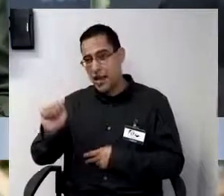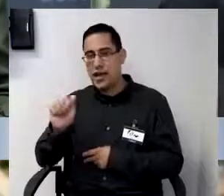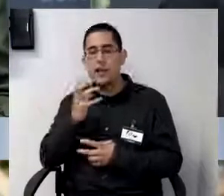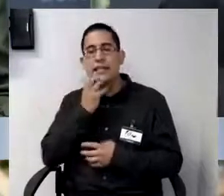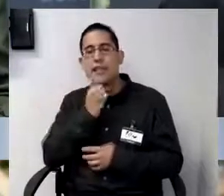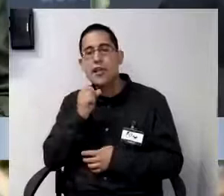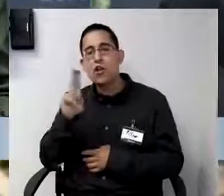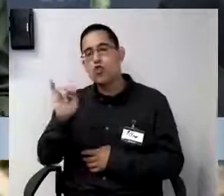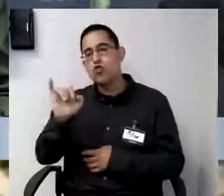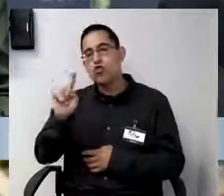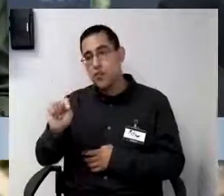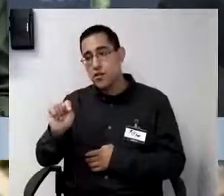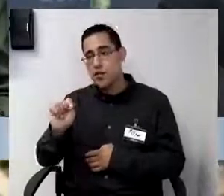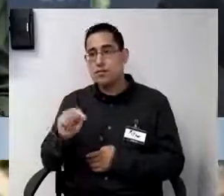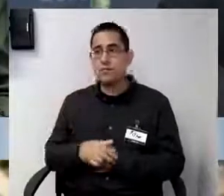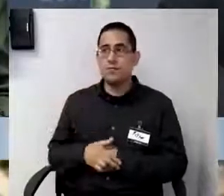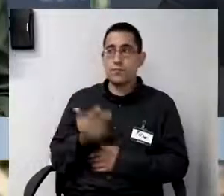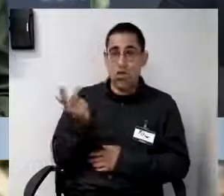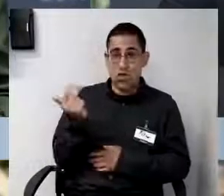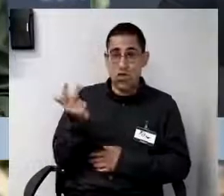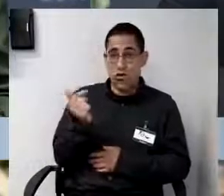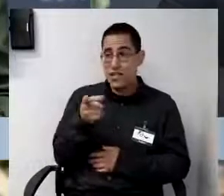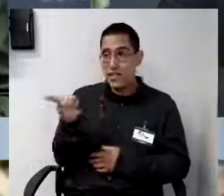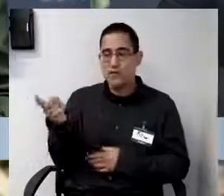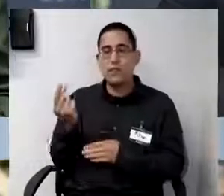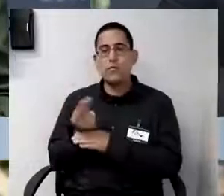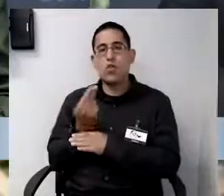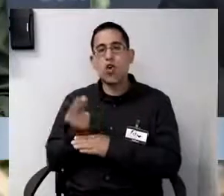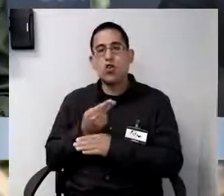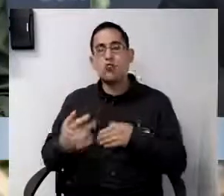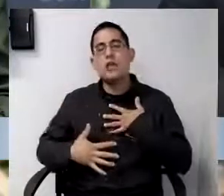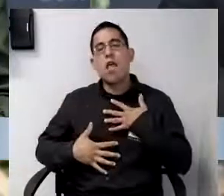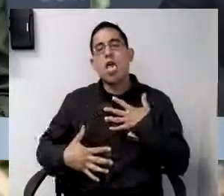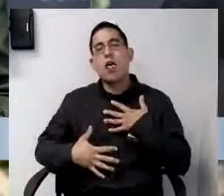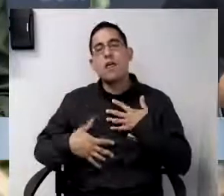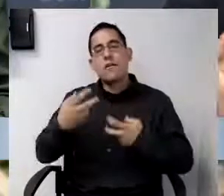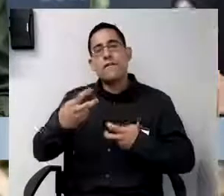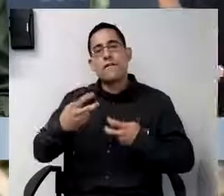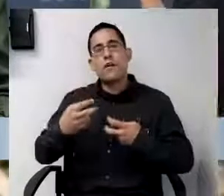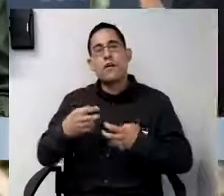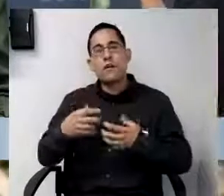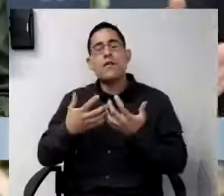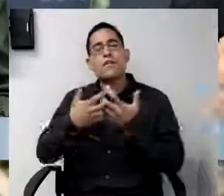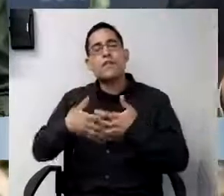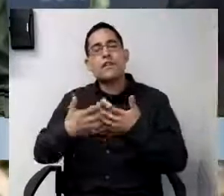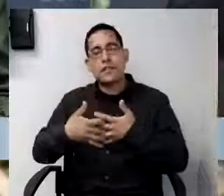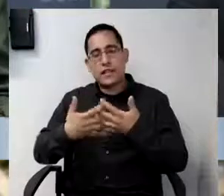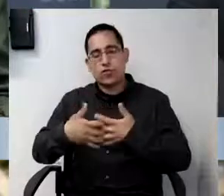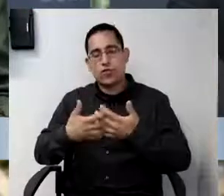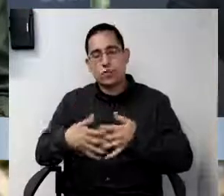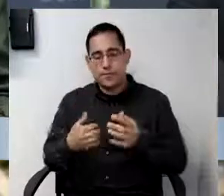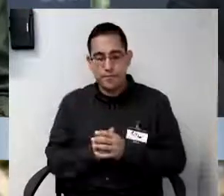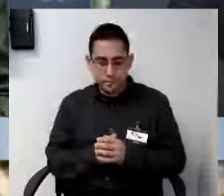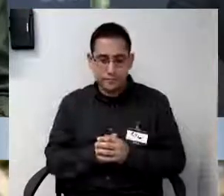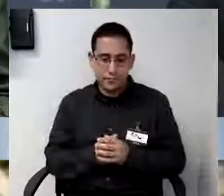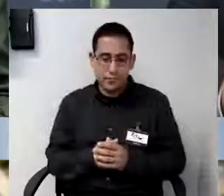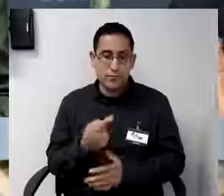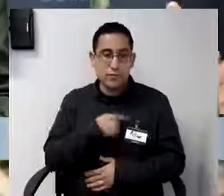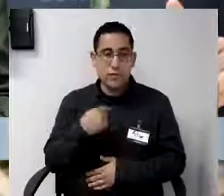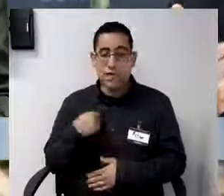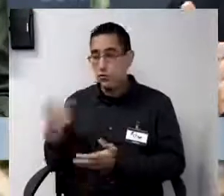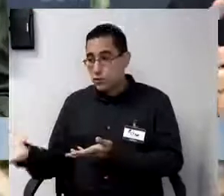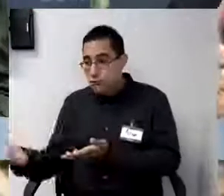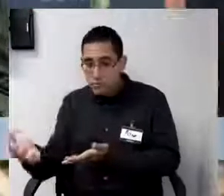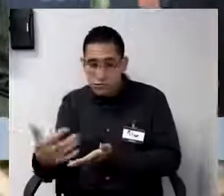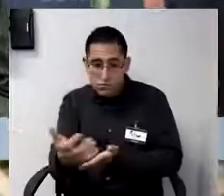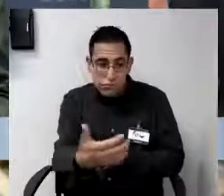on ventilators. Kaweah Delta's positivity rate, because we collect a vast amount of the